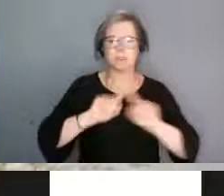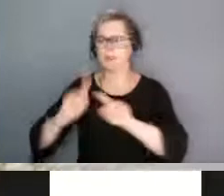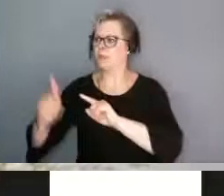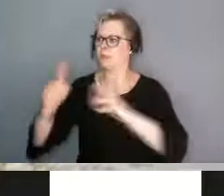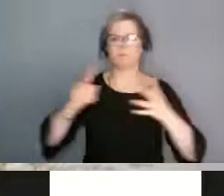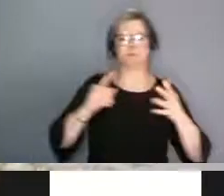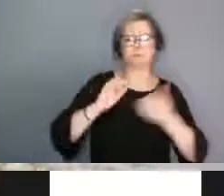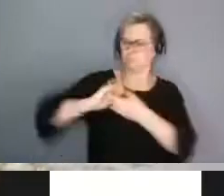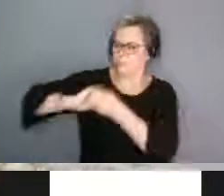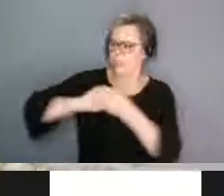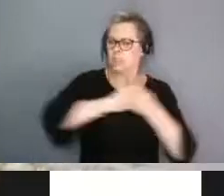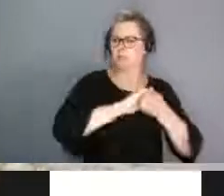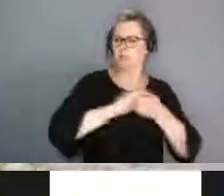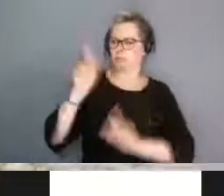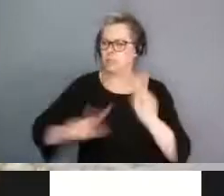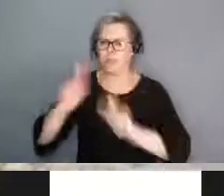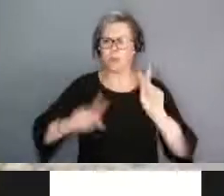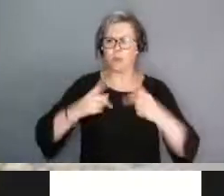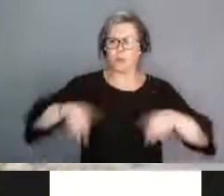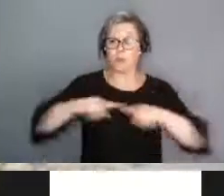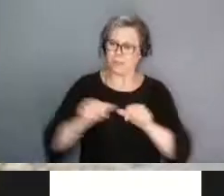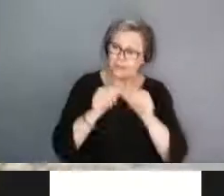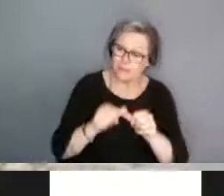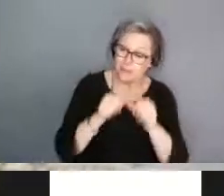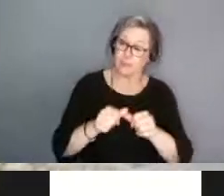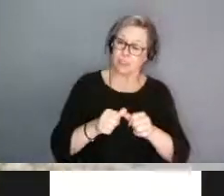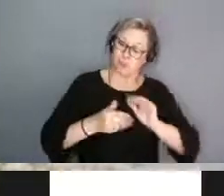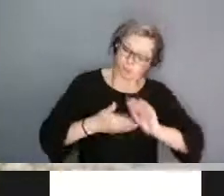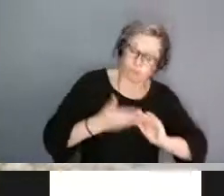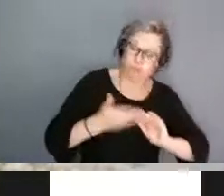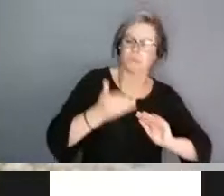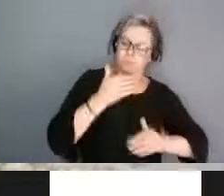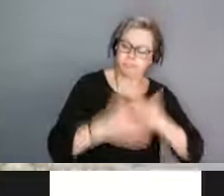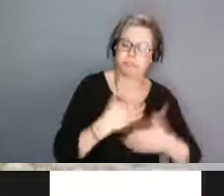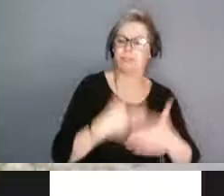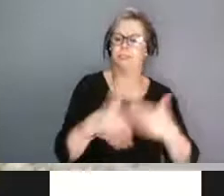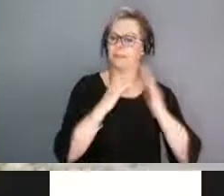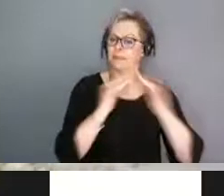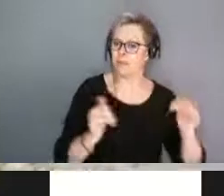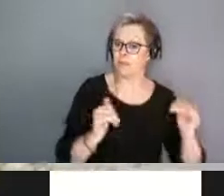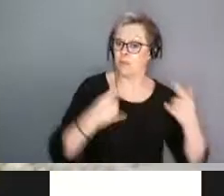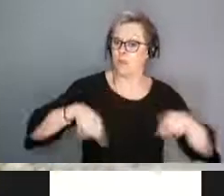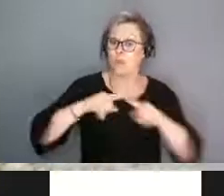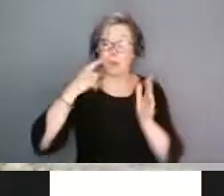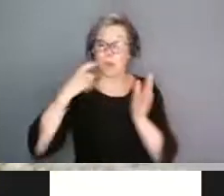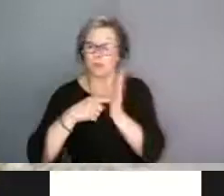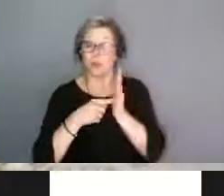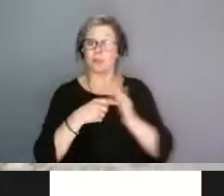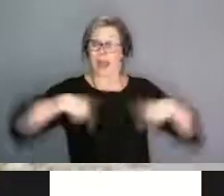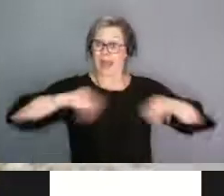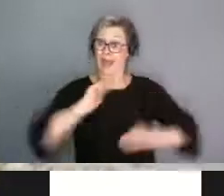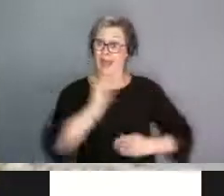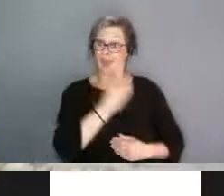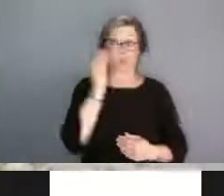ensure the continued thriving of our communities and knowledge systems, we recognize that our knowledge and way of doing things may not